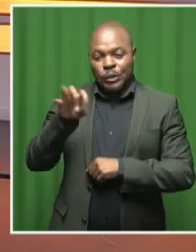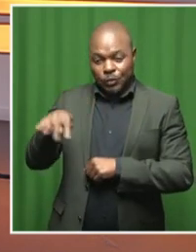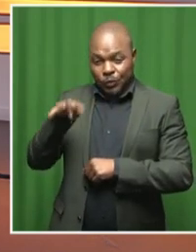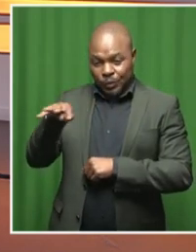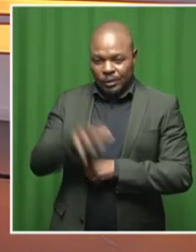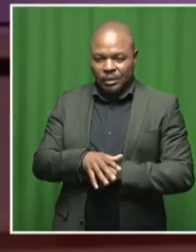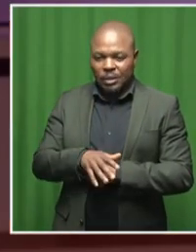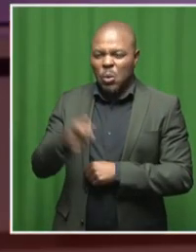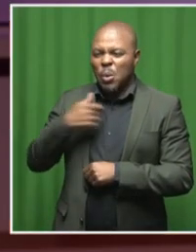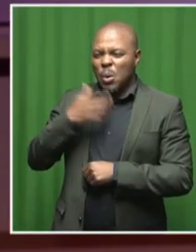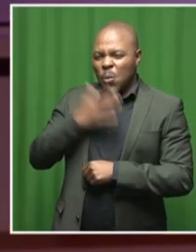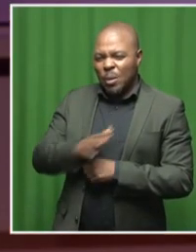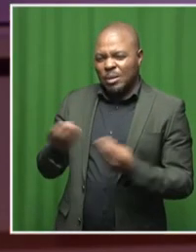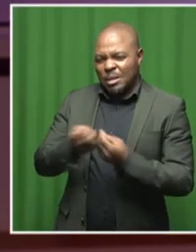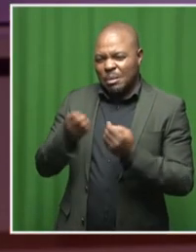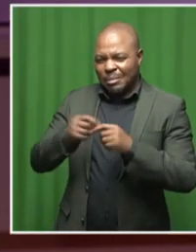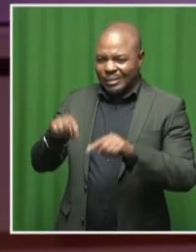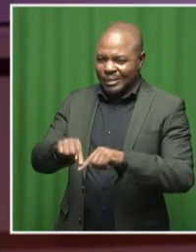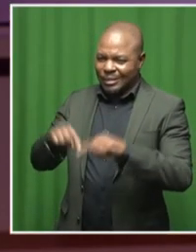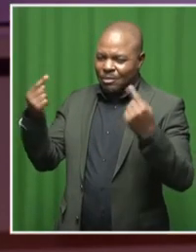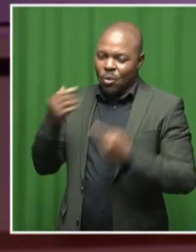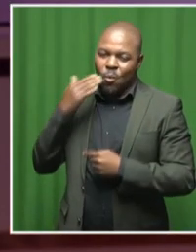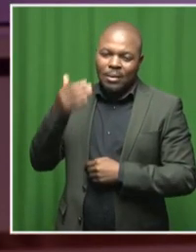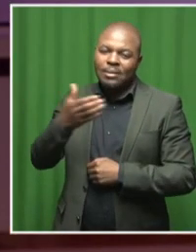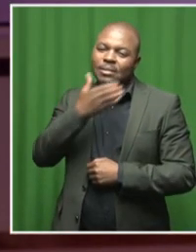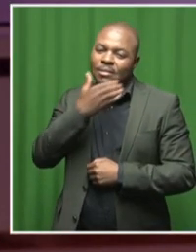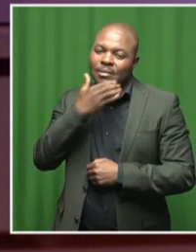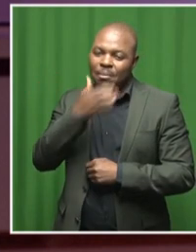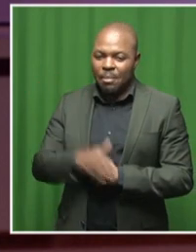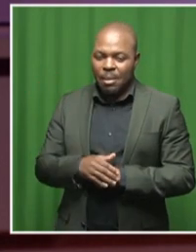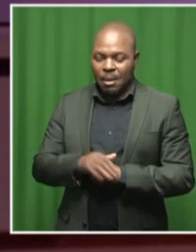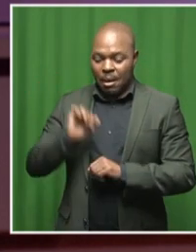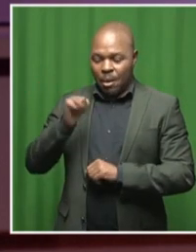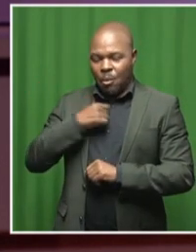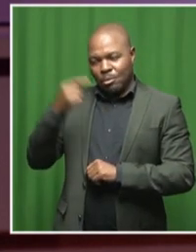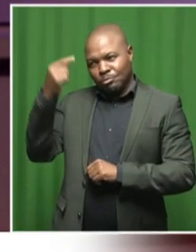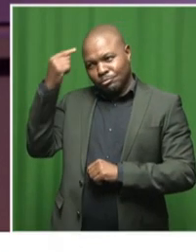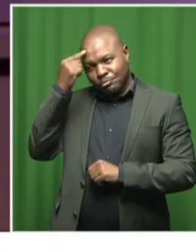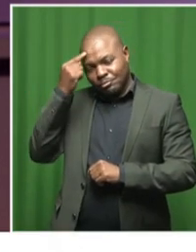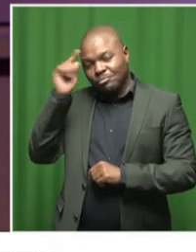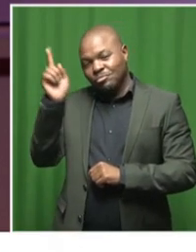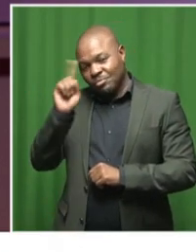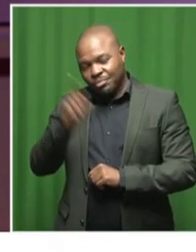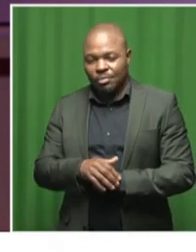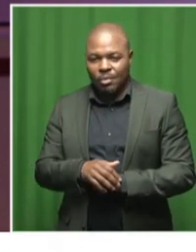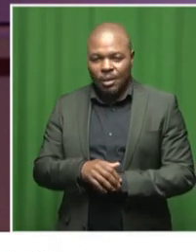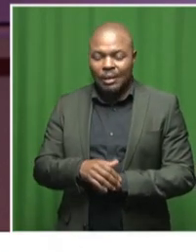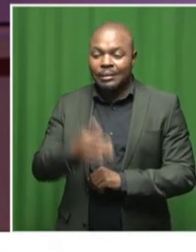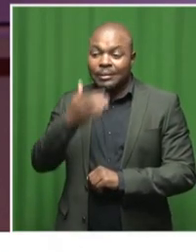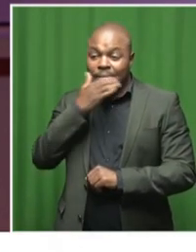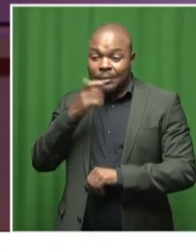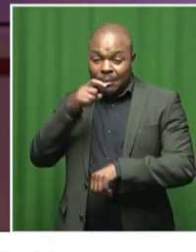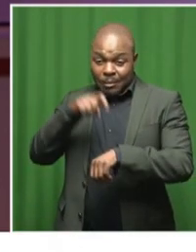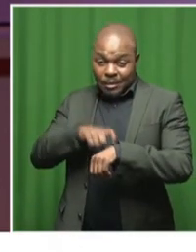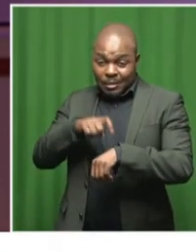wanted to do something different in December. So our thinking is that during the December